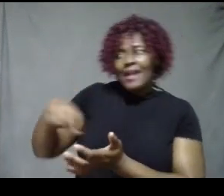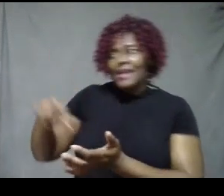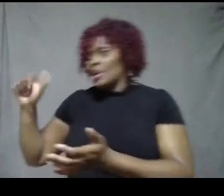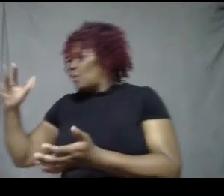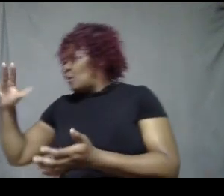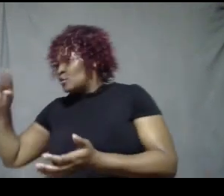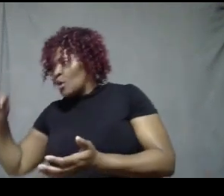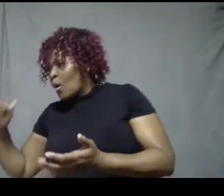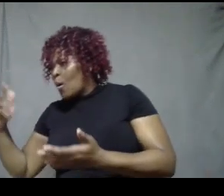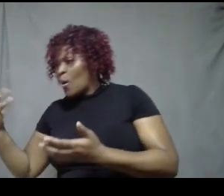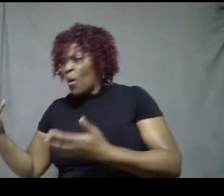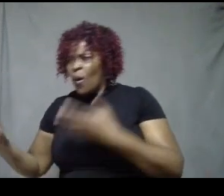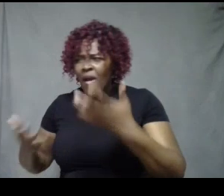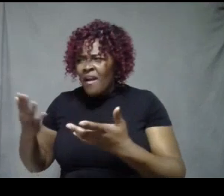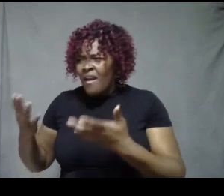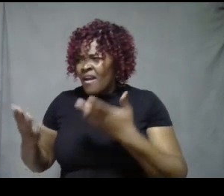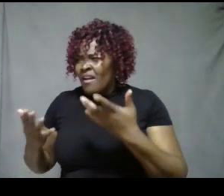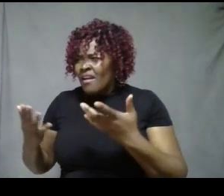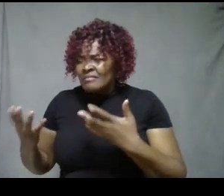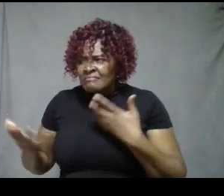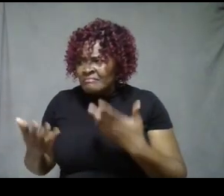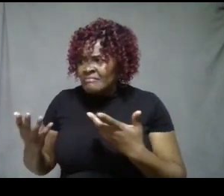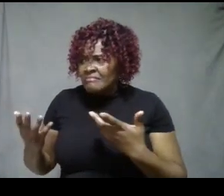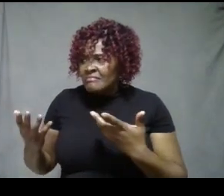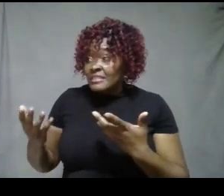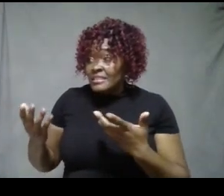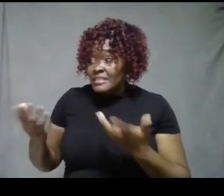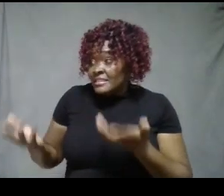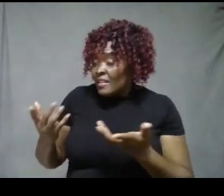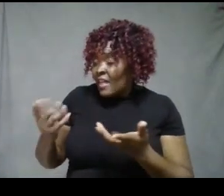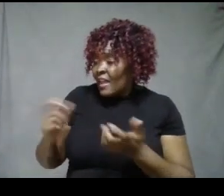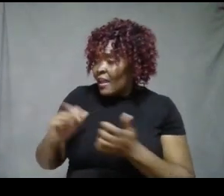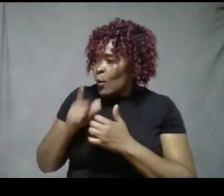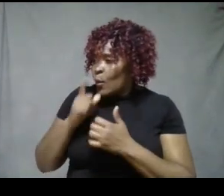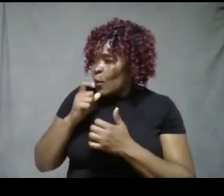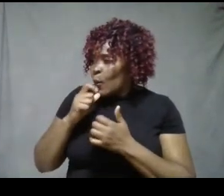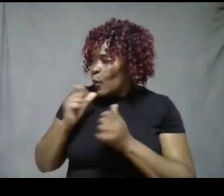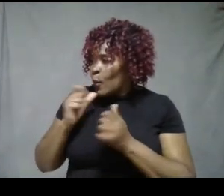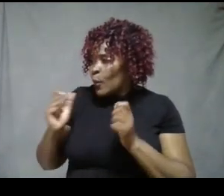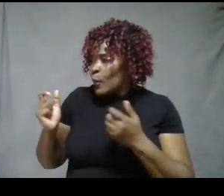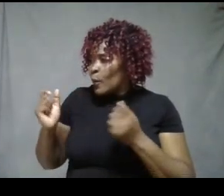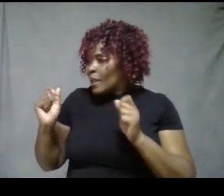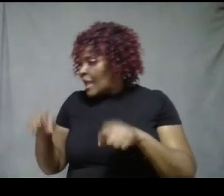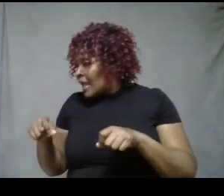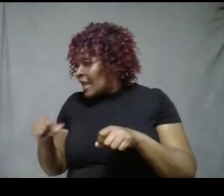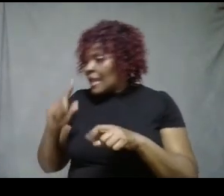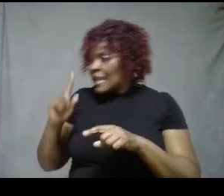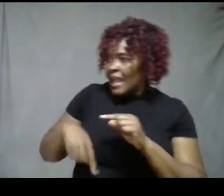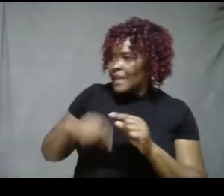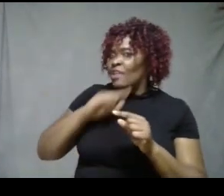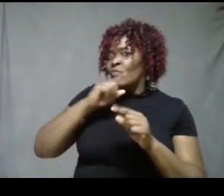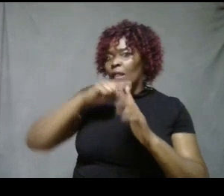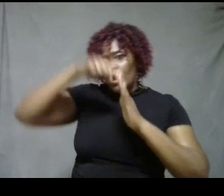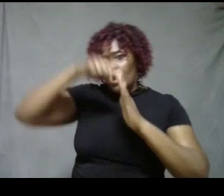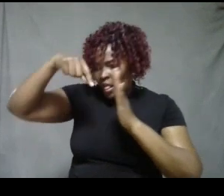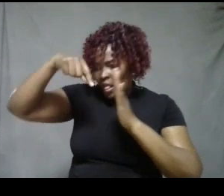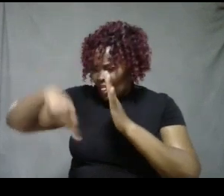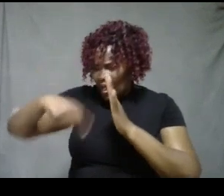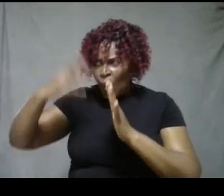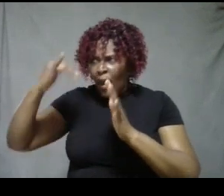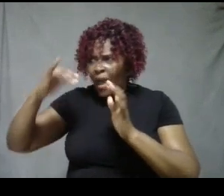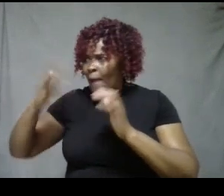as opposed to, you know, eligible, you know, and I guess then you go down the rabbit hole of why didn't they receive